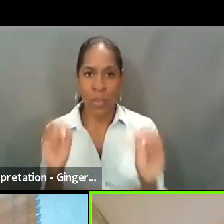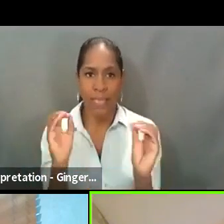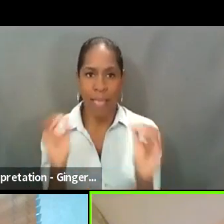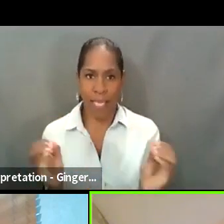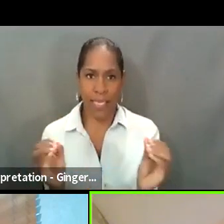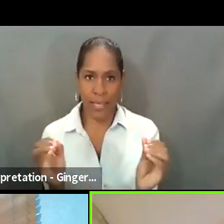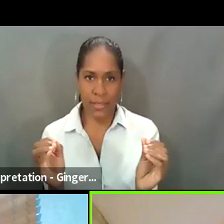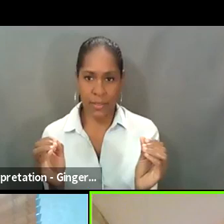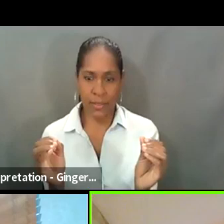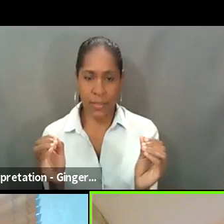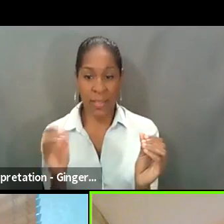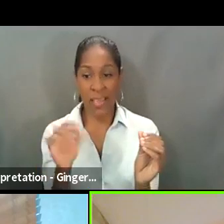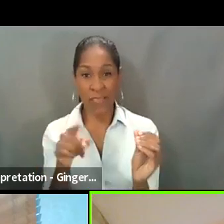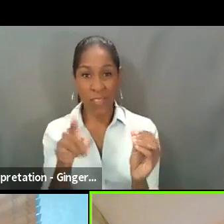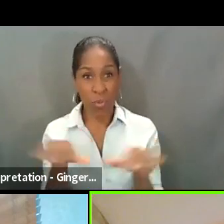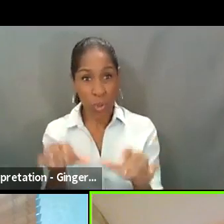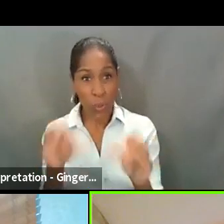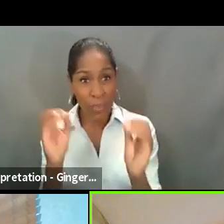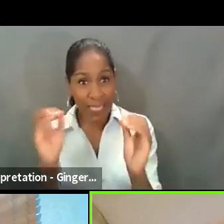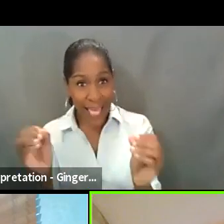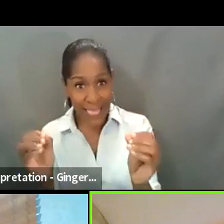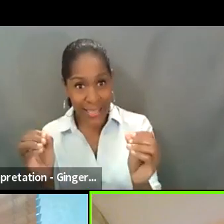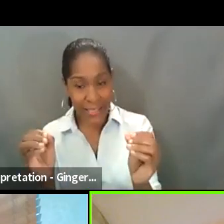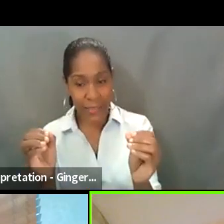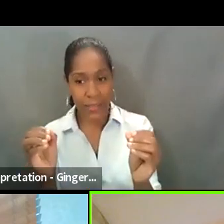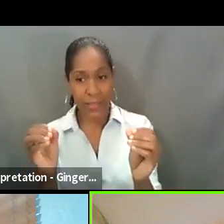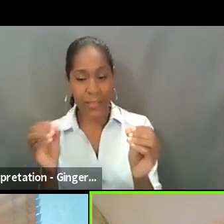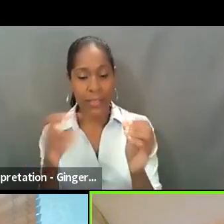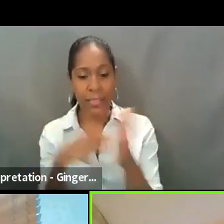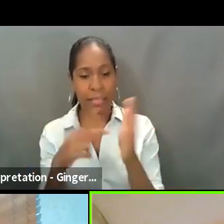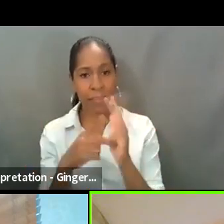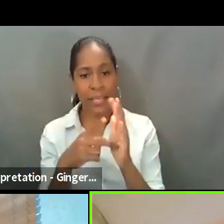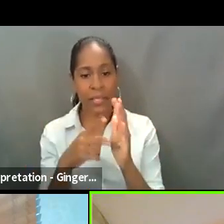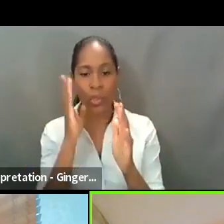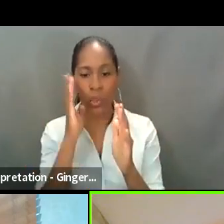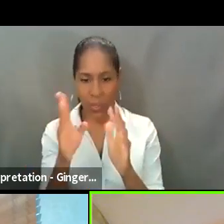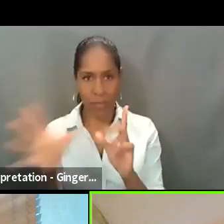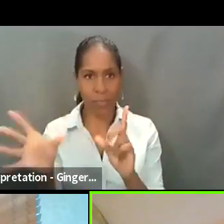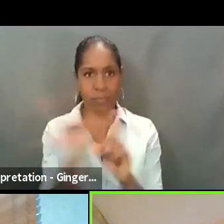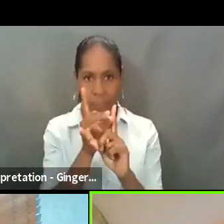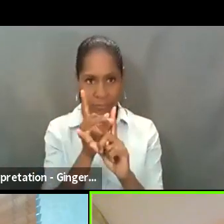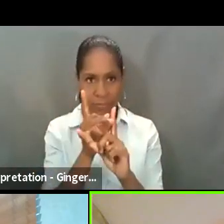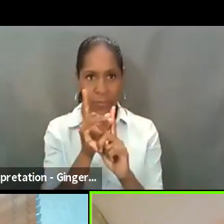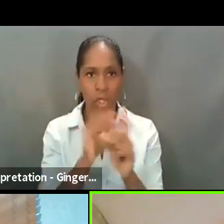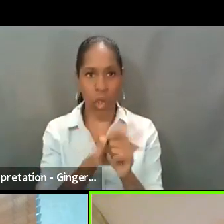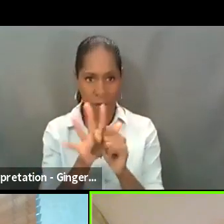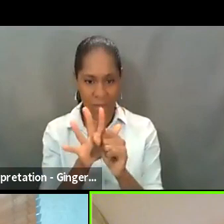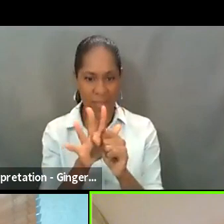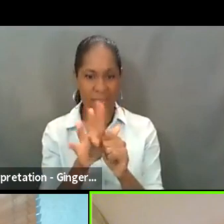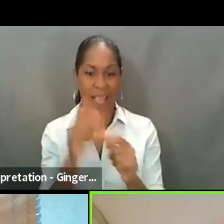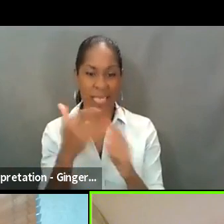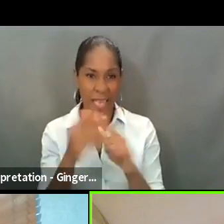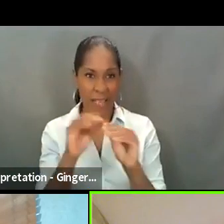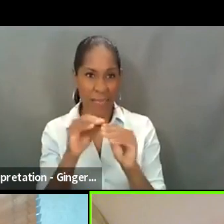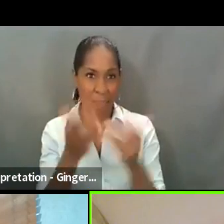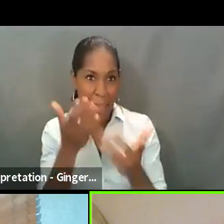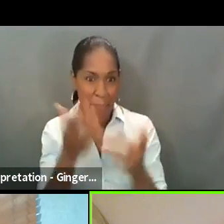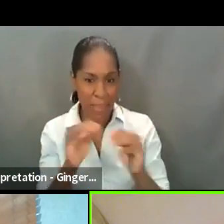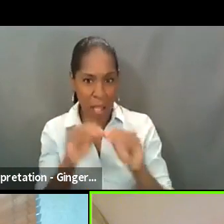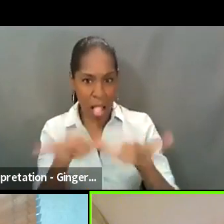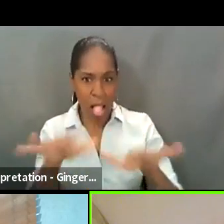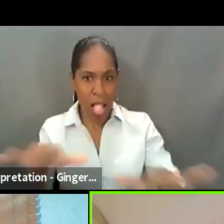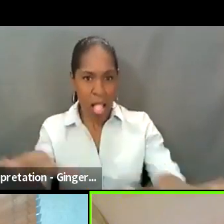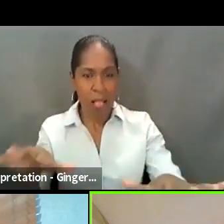because doing nothing may mean that you would contract COVID and possibly put other people at risk because it's